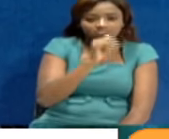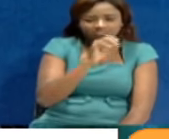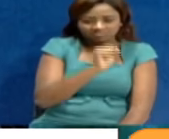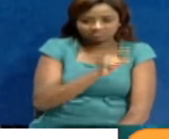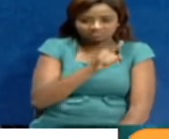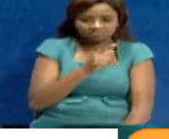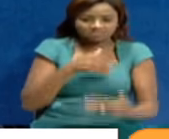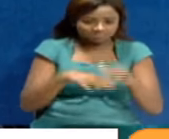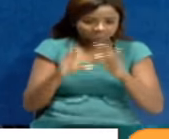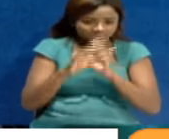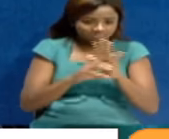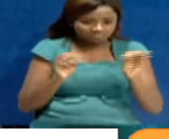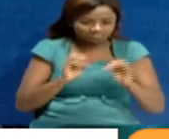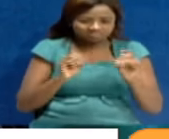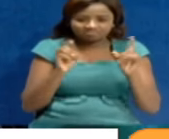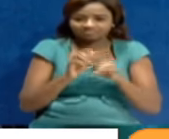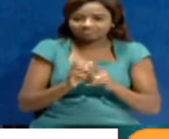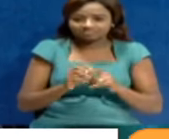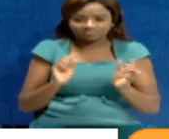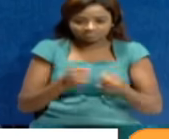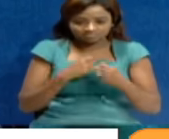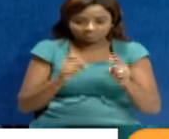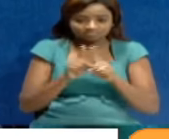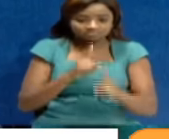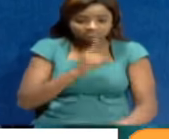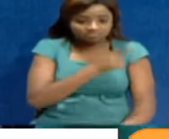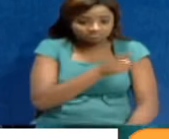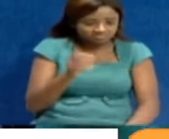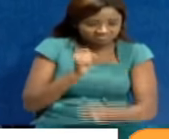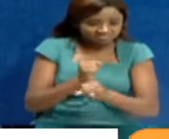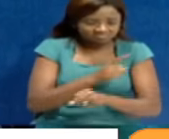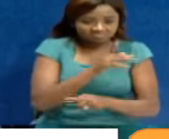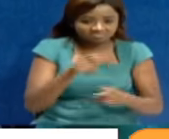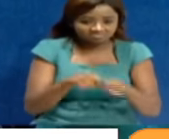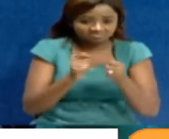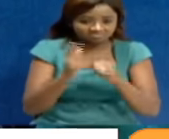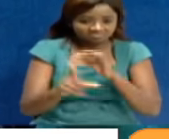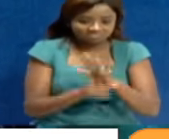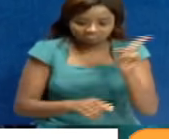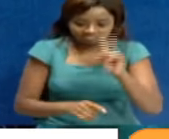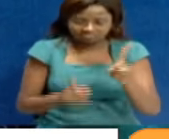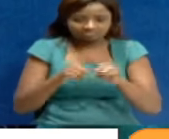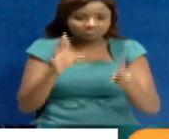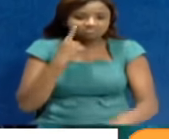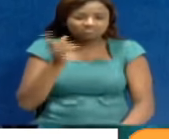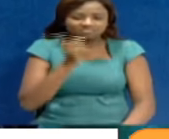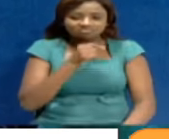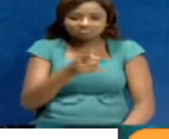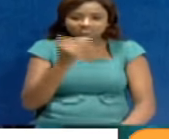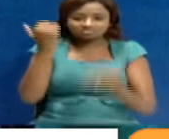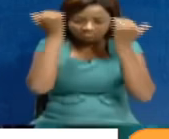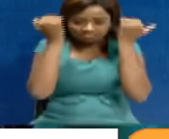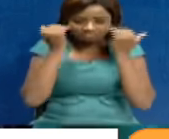those offices to be continuing to hold those offices illegally. But you see now, the judge and the court, the judiciary, is